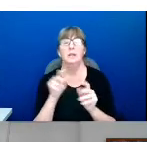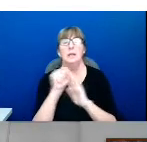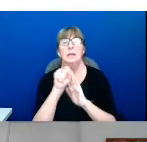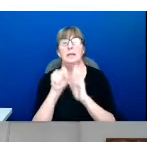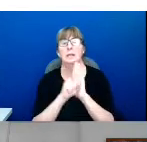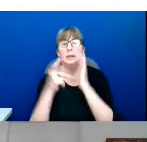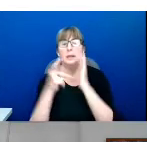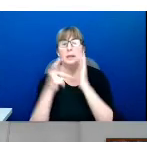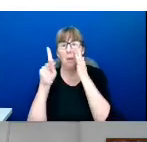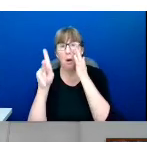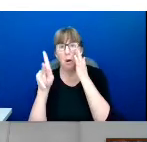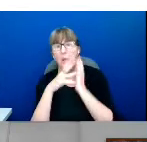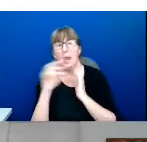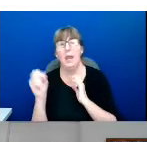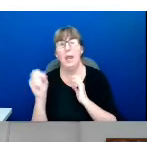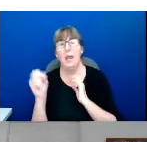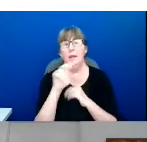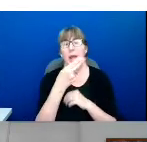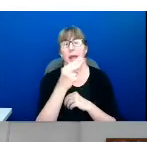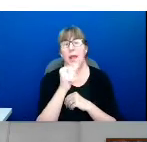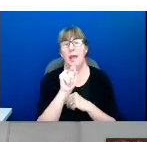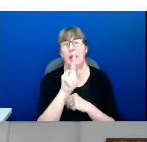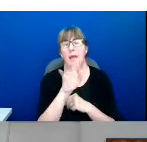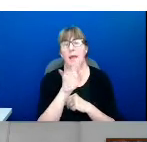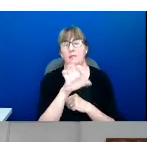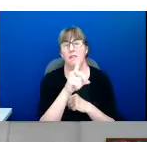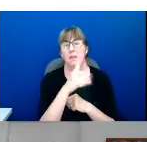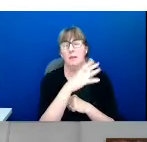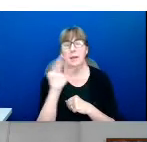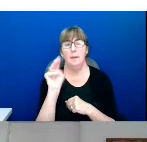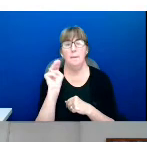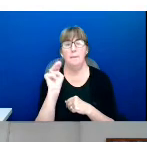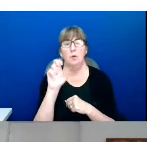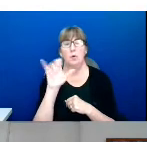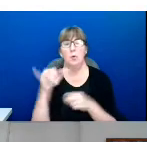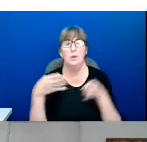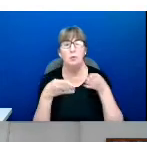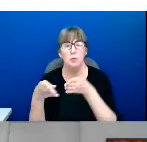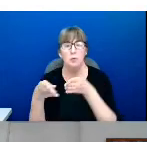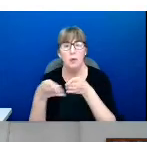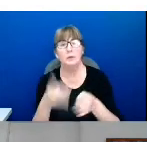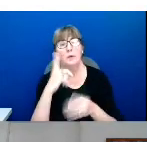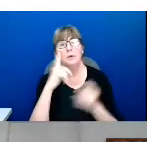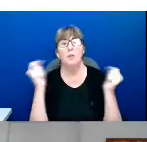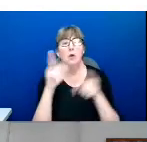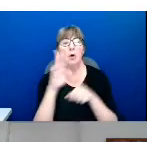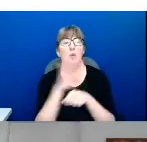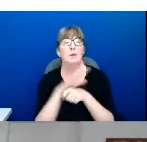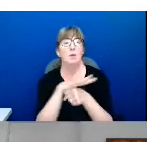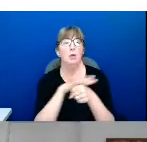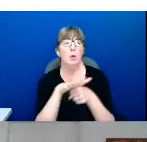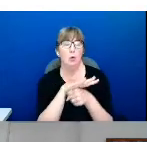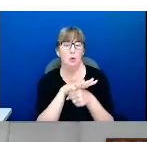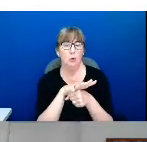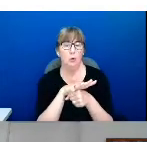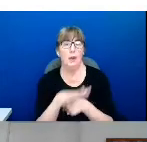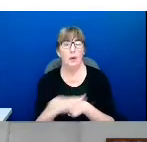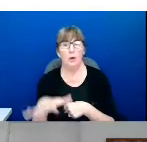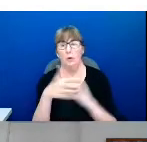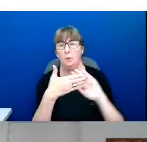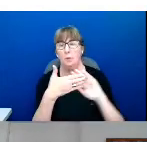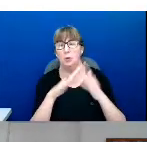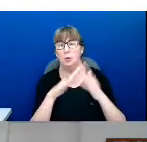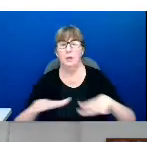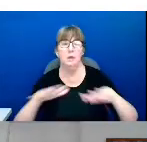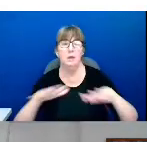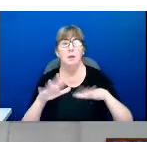we also make a concerted effort just to work at any and all type of businesses in the local community. It could be a large institutional